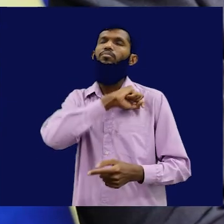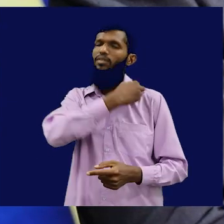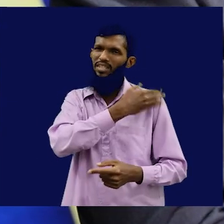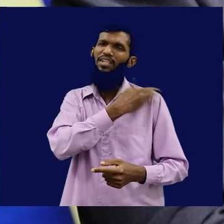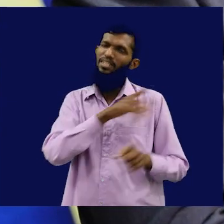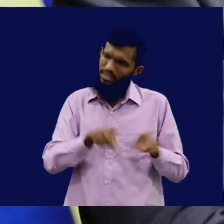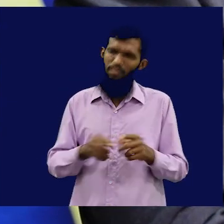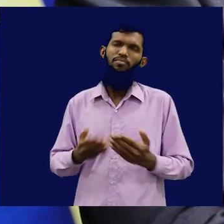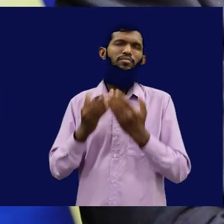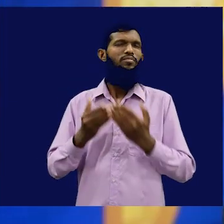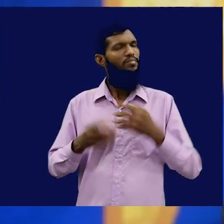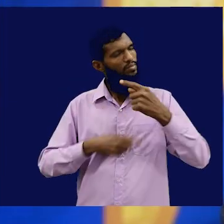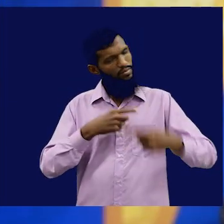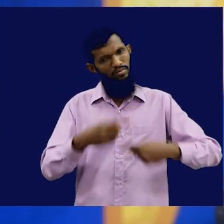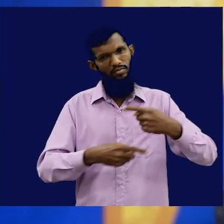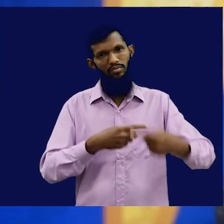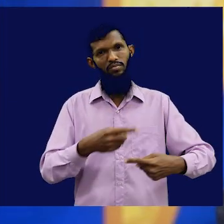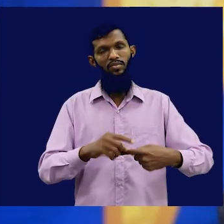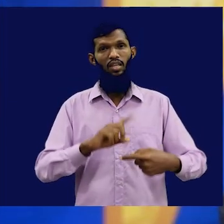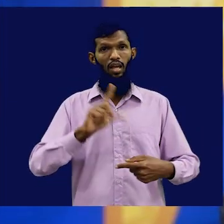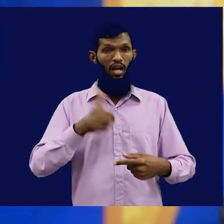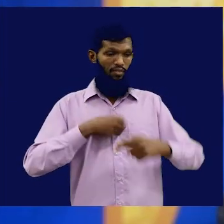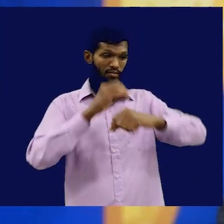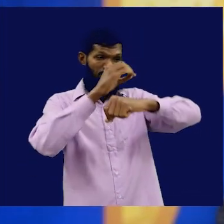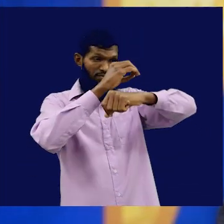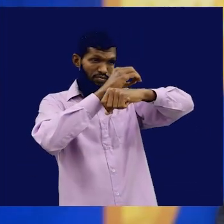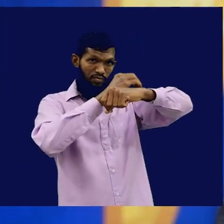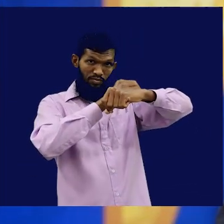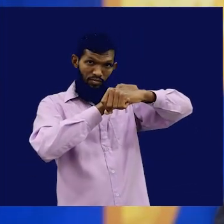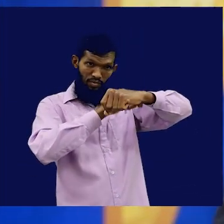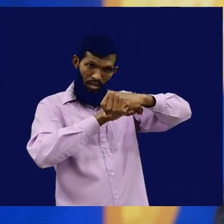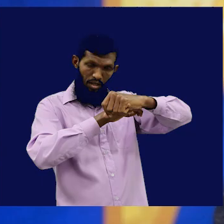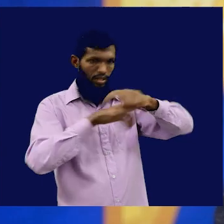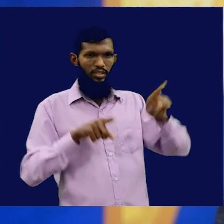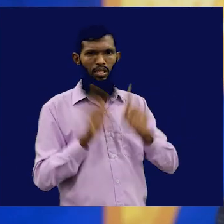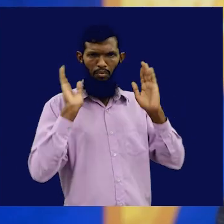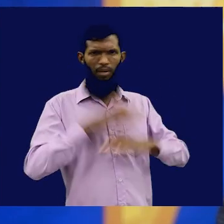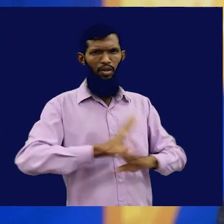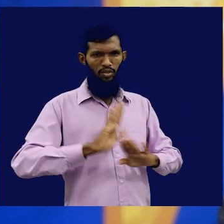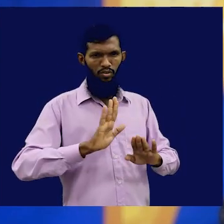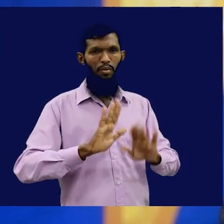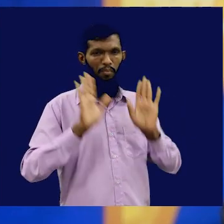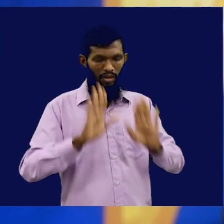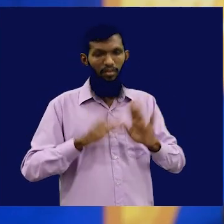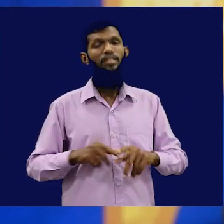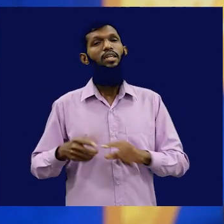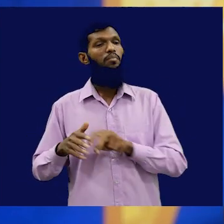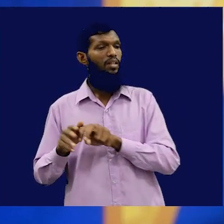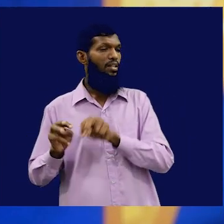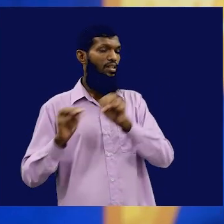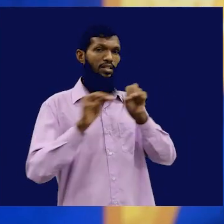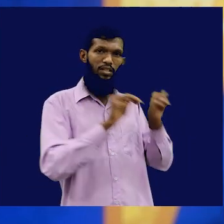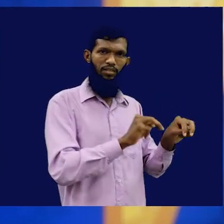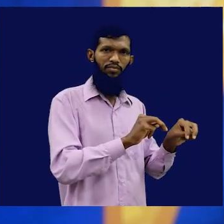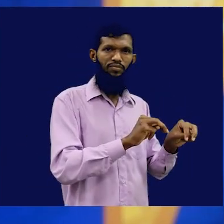supplications for forgiveness. After sunset, do not offer Maghrib prayer and leave for Muzdalifah reciting the Talbiyah, glorifying